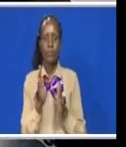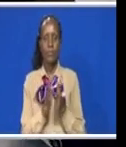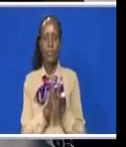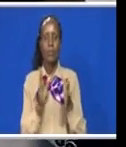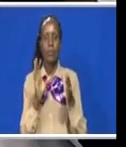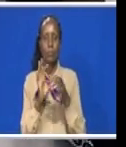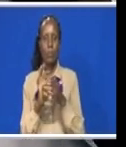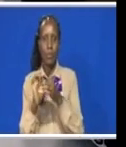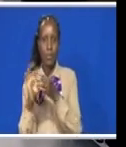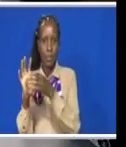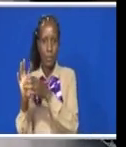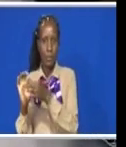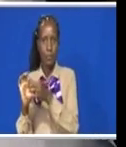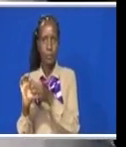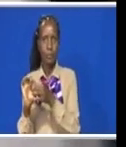bonding.